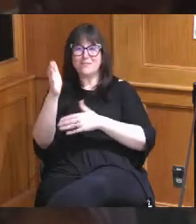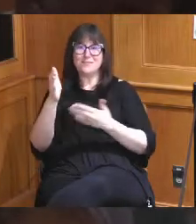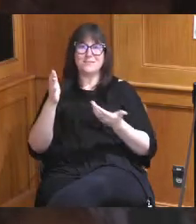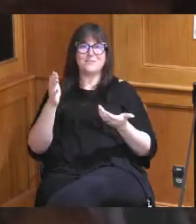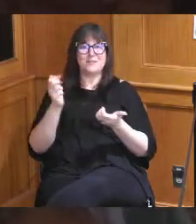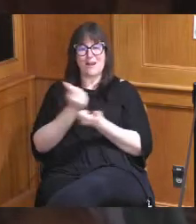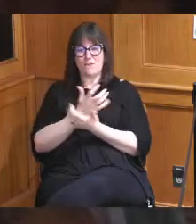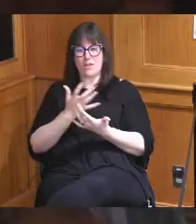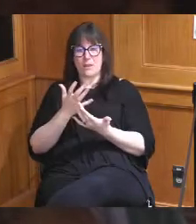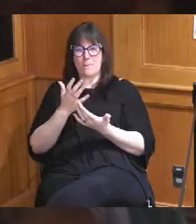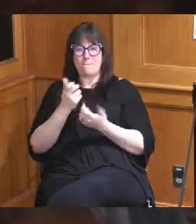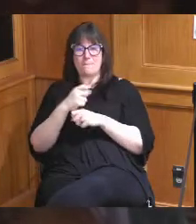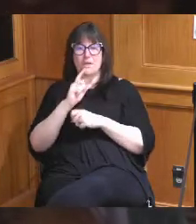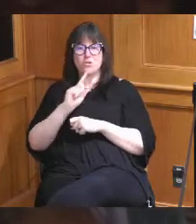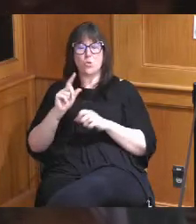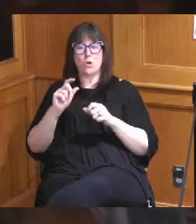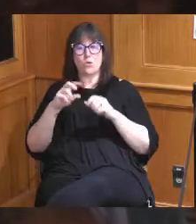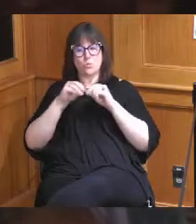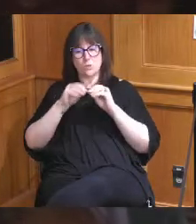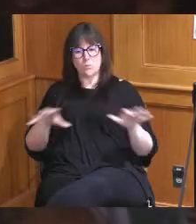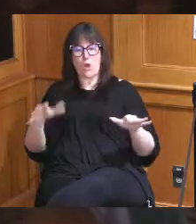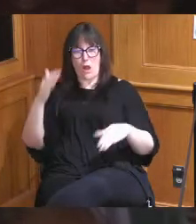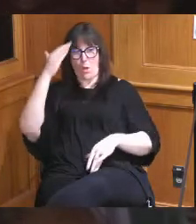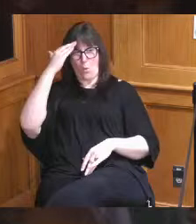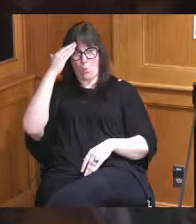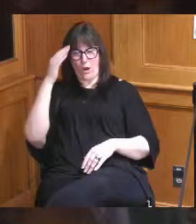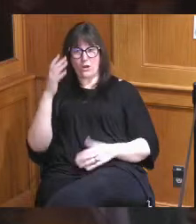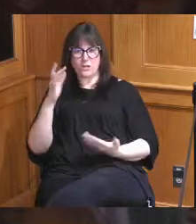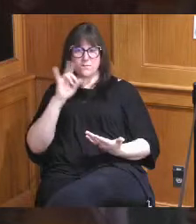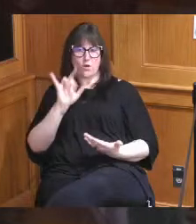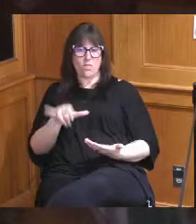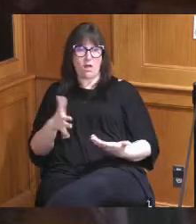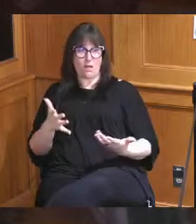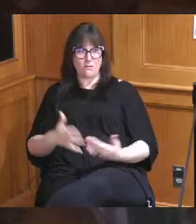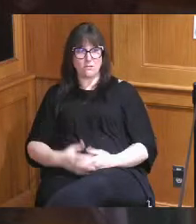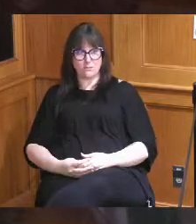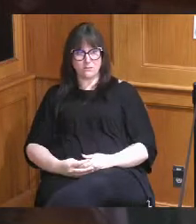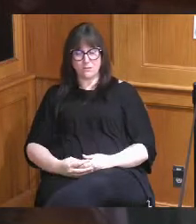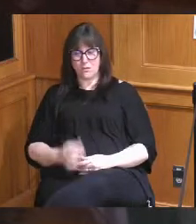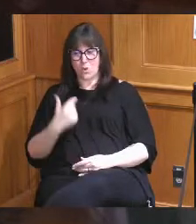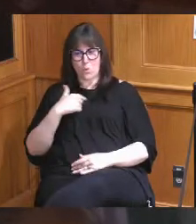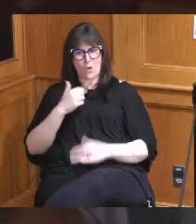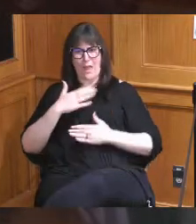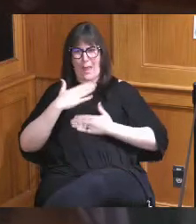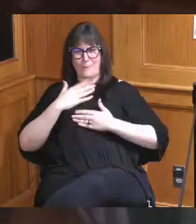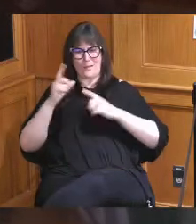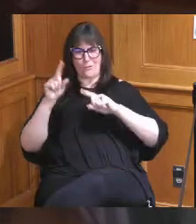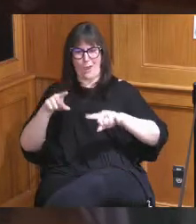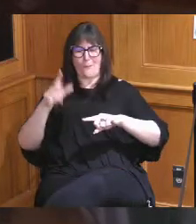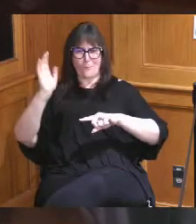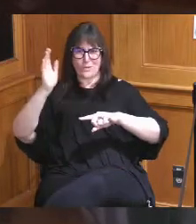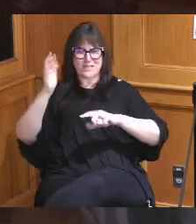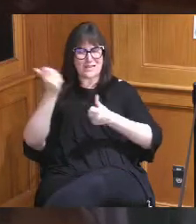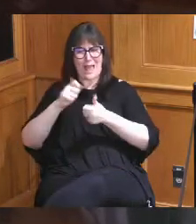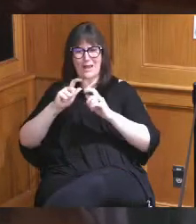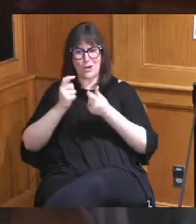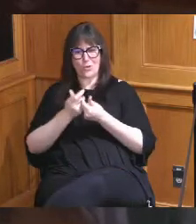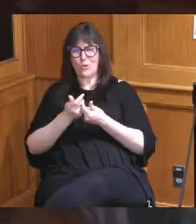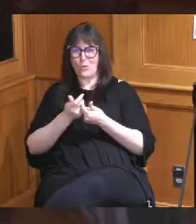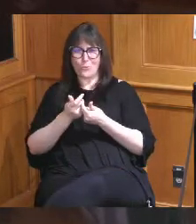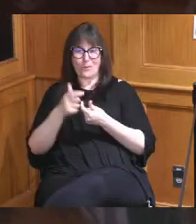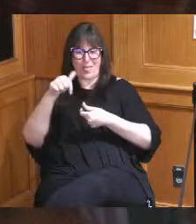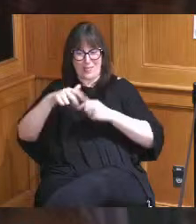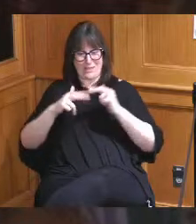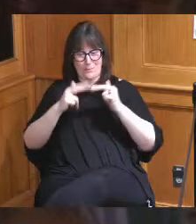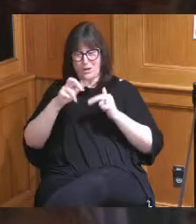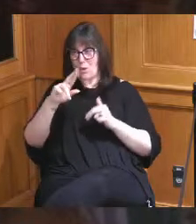that more people are aware that this is a resource and that they can call that hotline number. So we'd be more than happy to come present to any groups within this